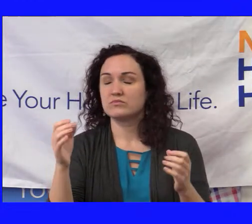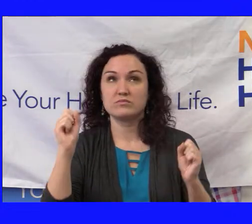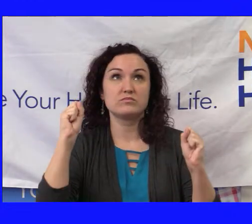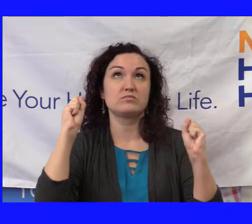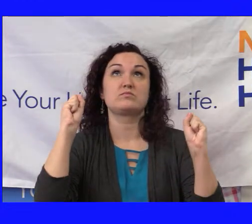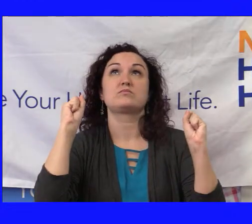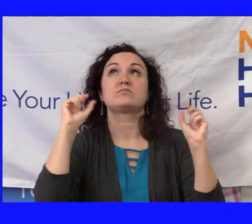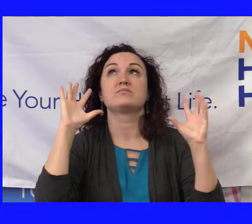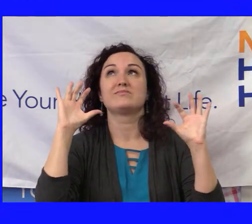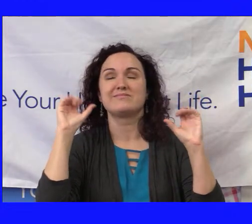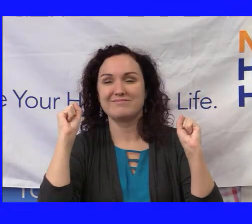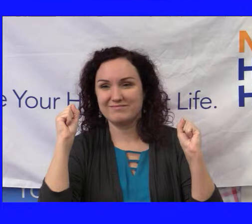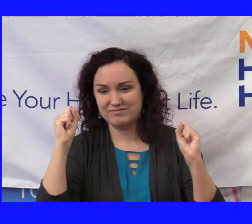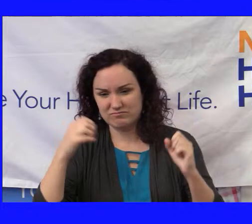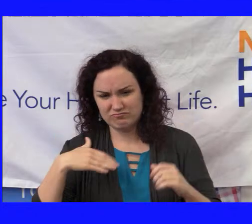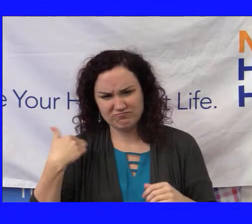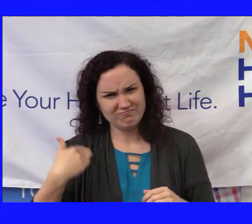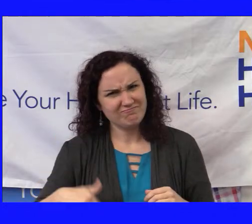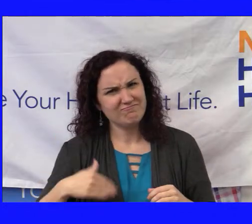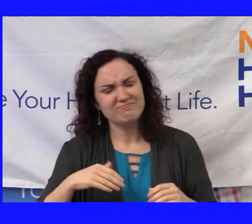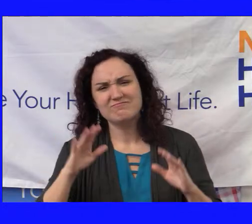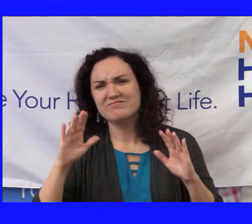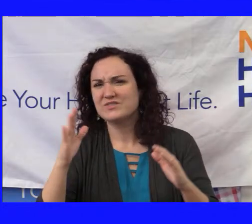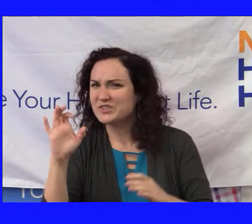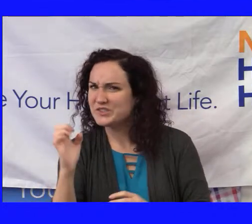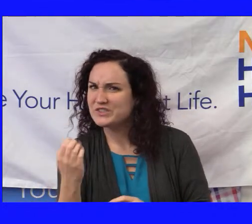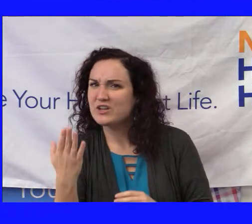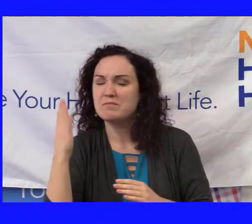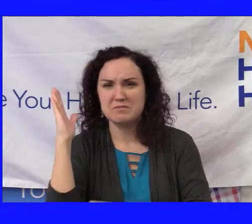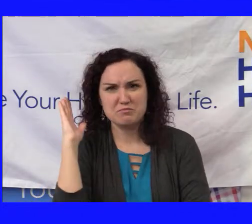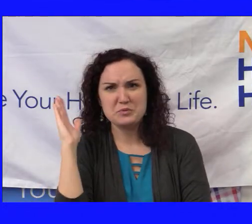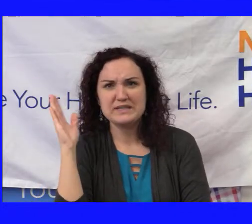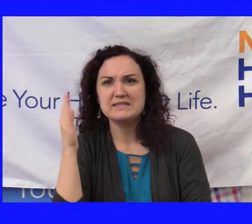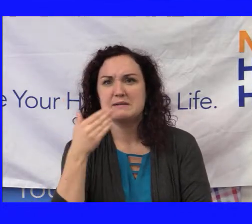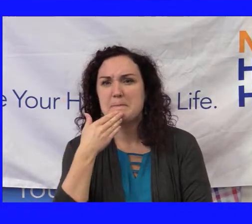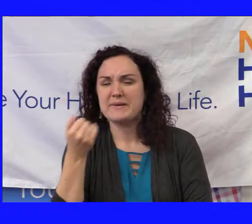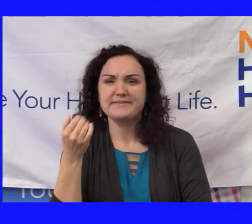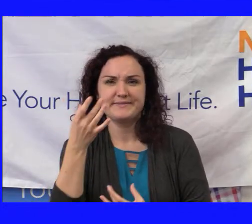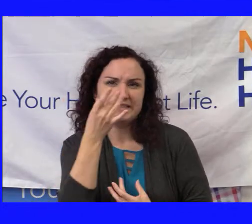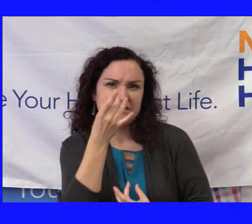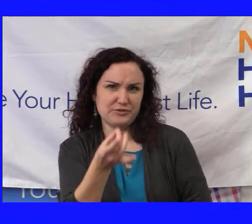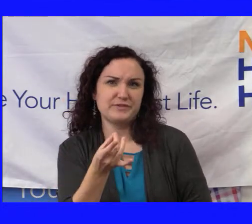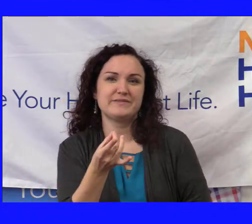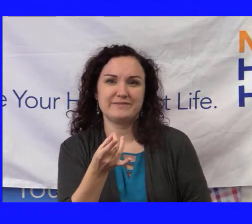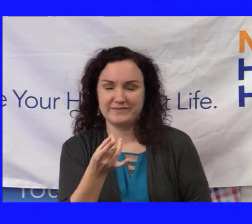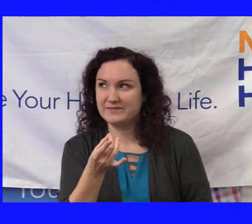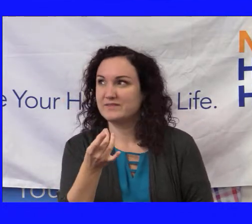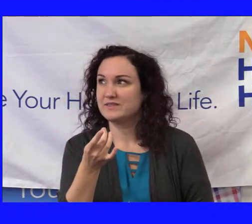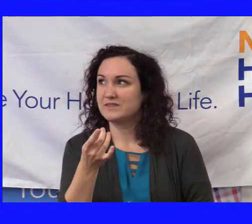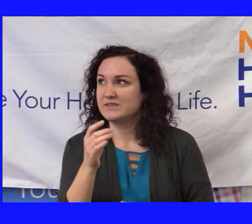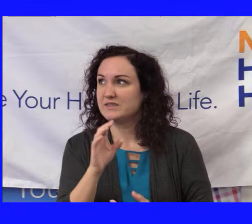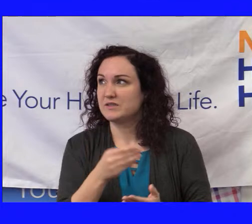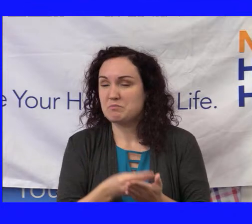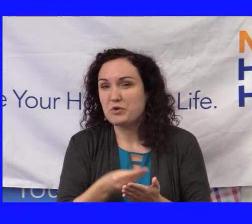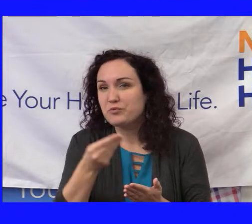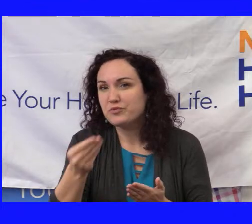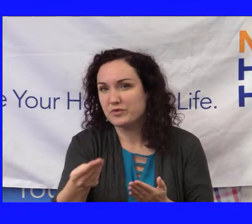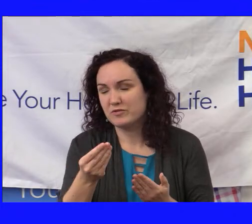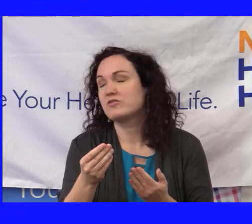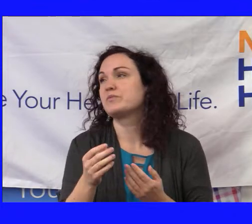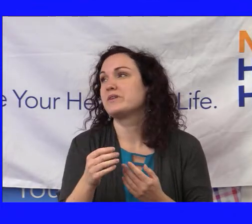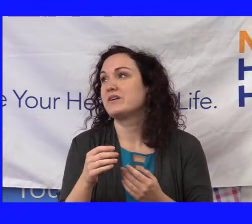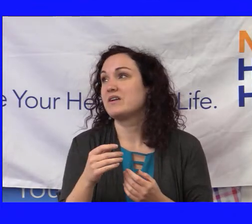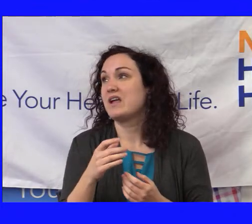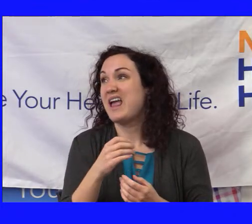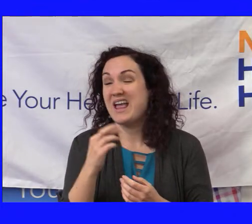incredibly good job of presenting the best interest procurement, and the rationale